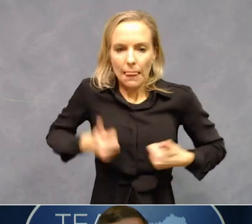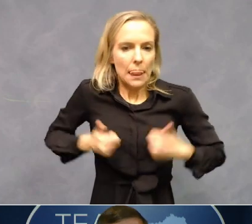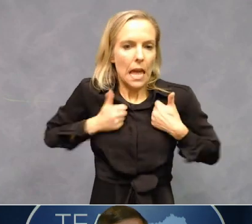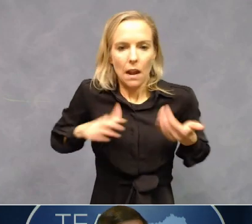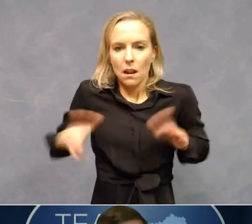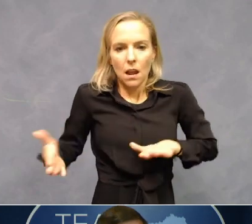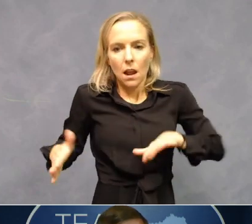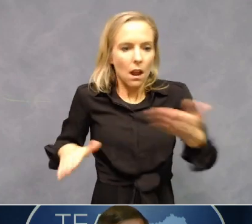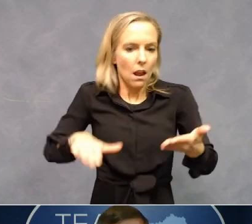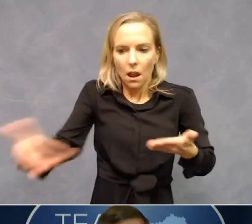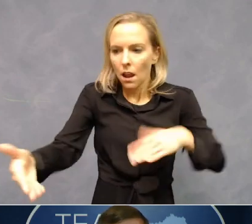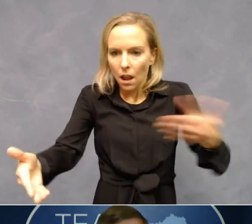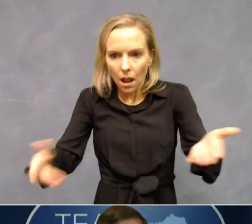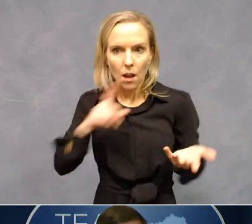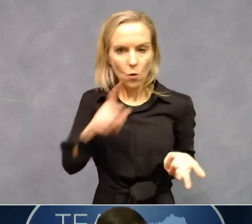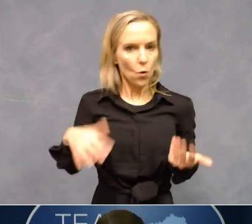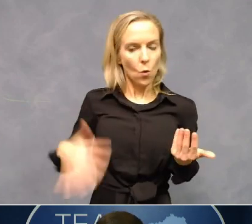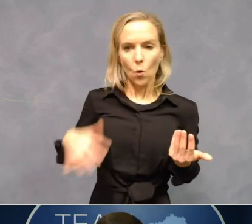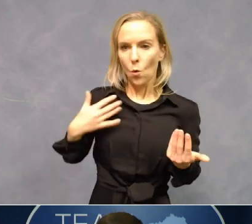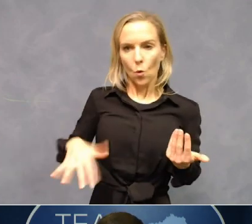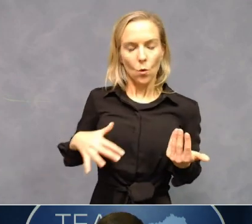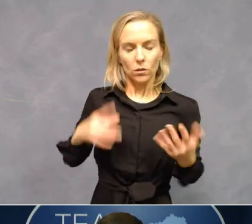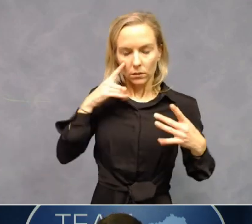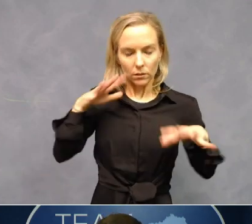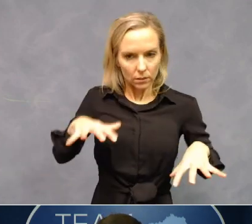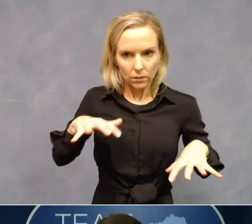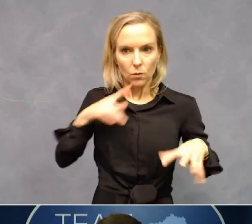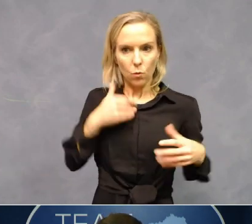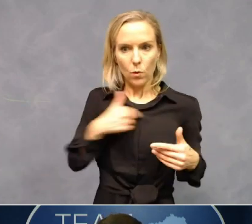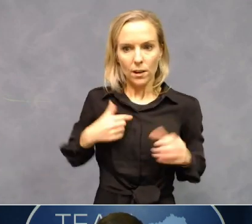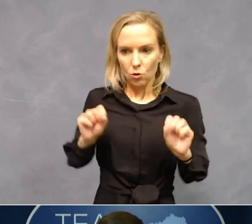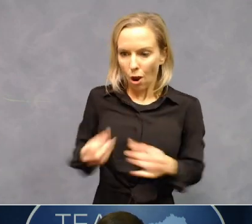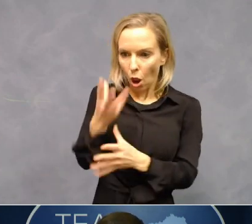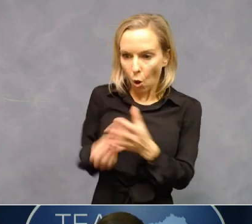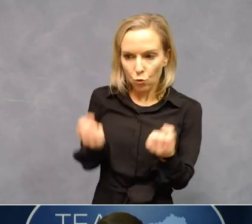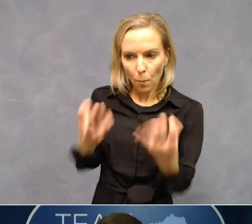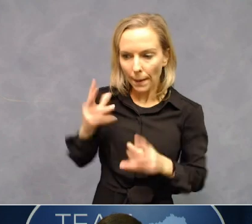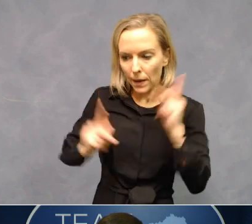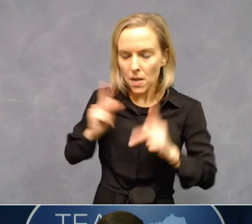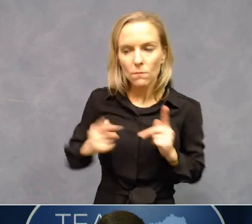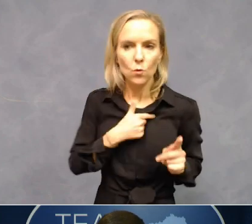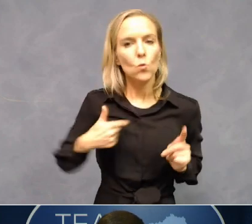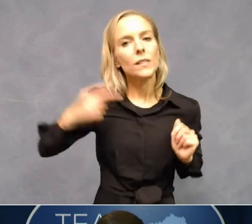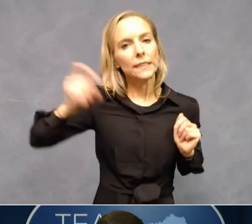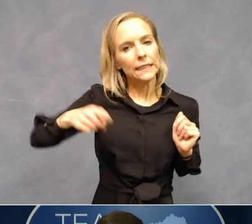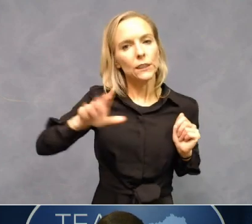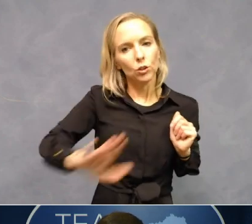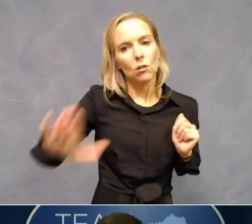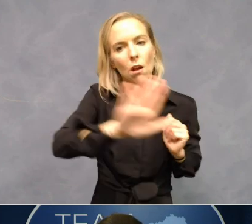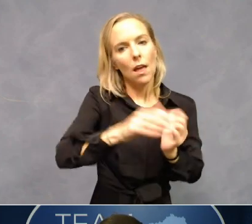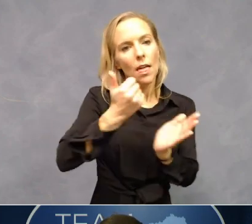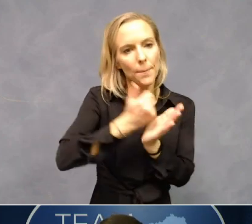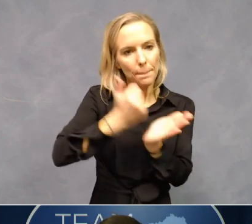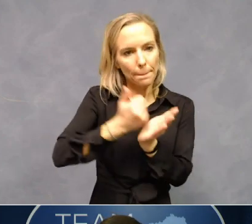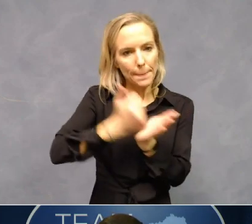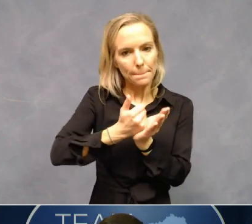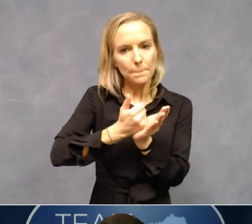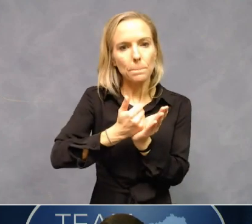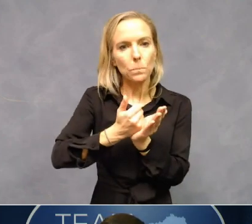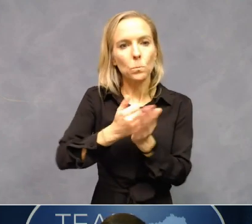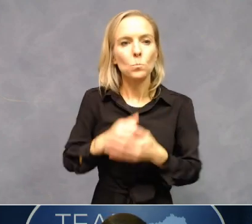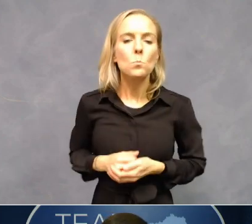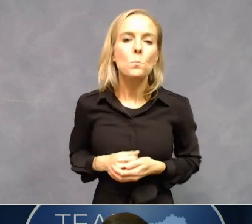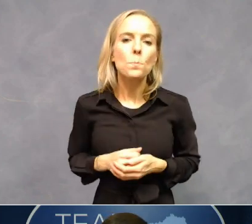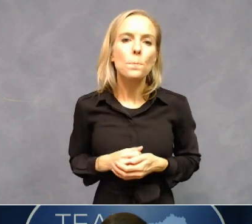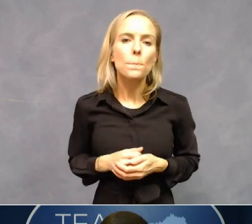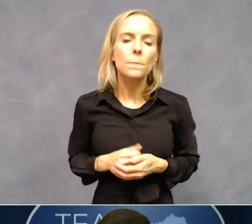months we ever fathomed we could lose, and so we need your help. And it's also